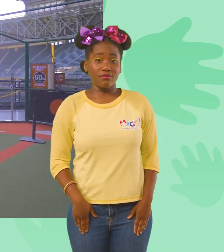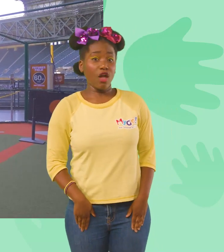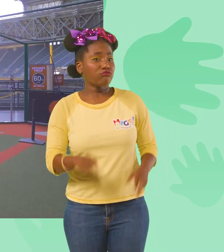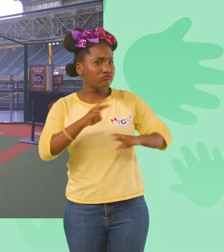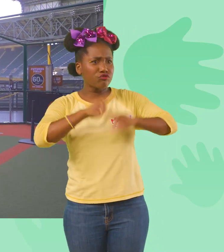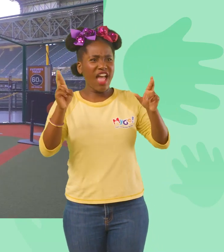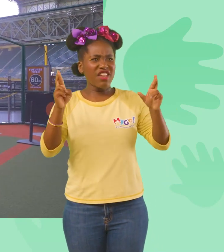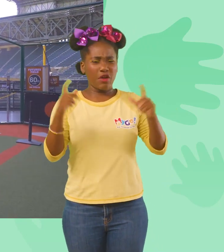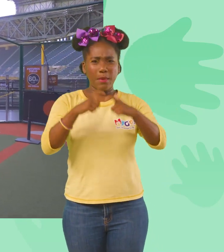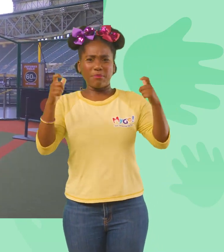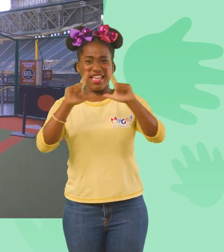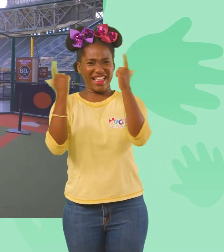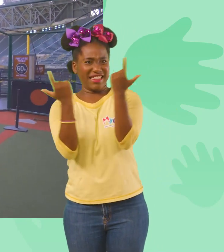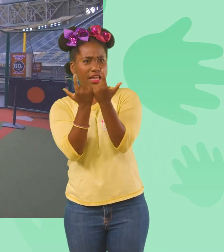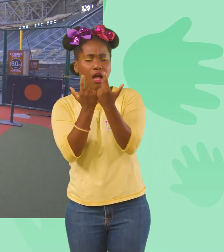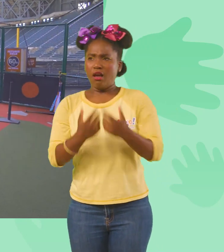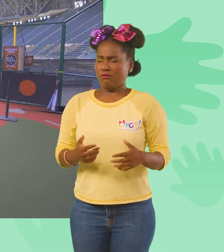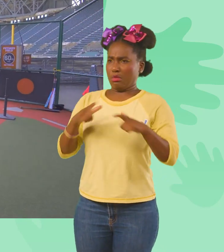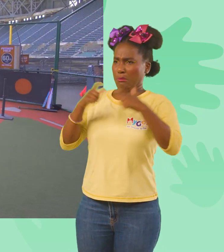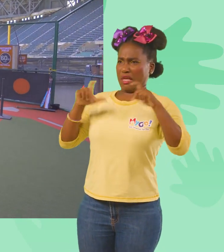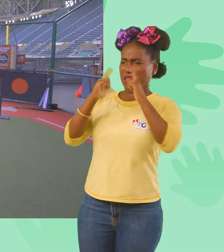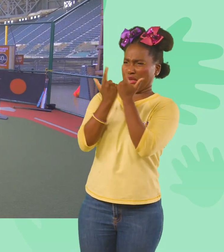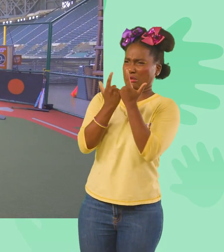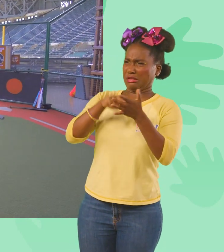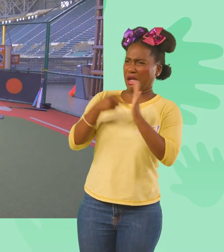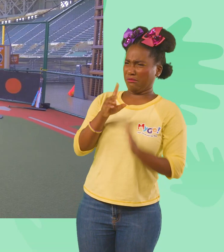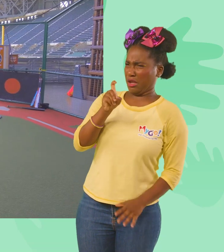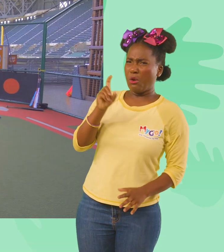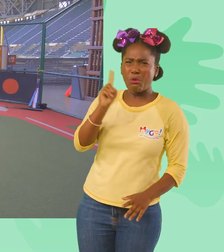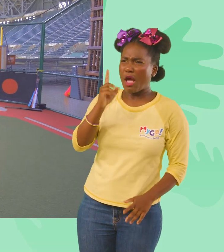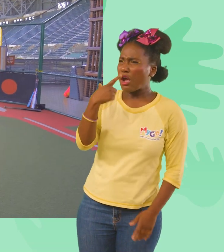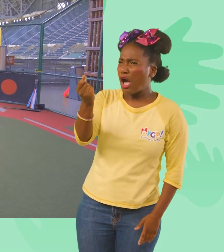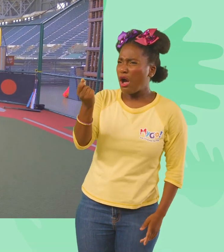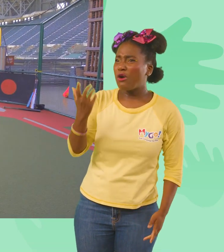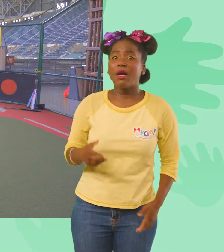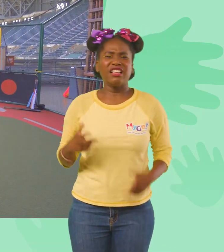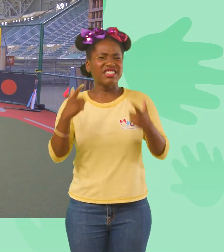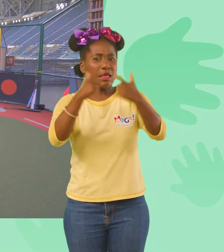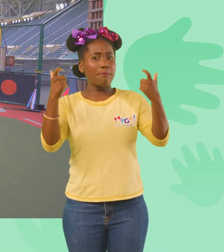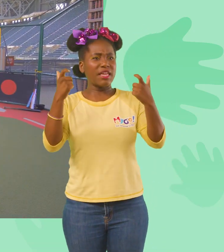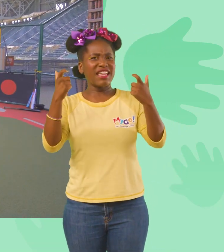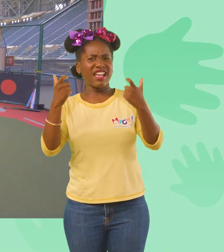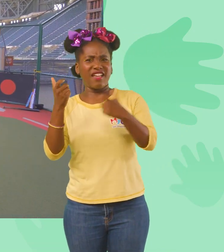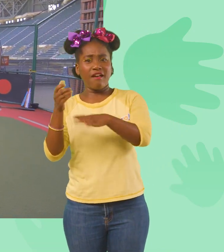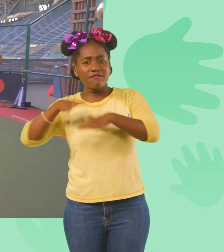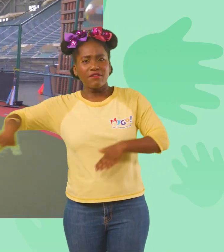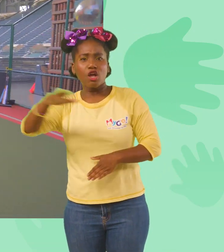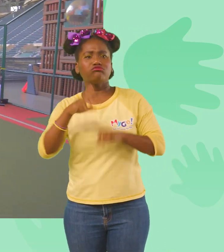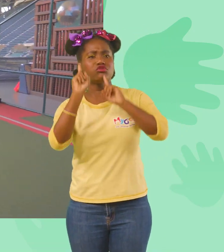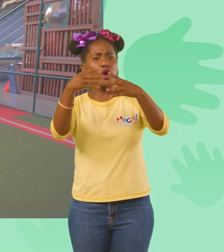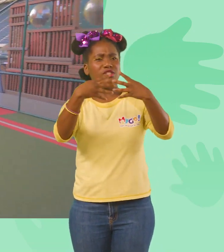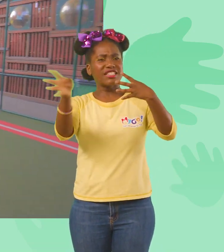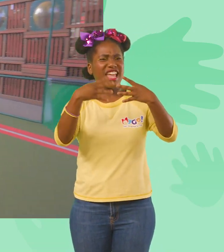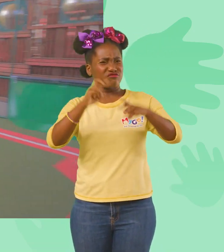you're ready for the big leagues. Oh, the big leagues? What does that mean? Where do I go? To the big field. Let's go to the cage and get ready. All right,